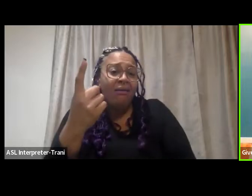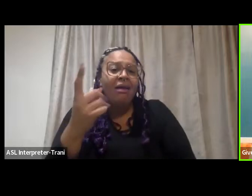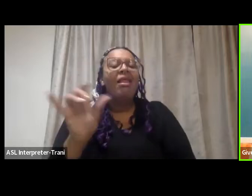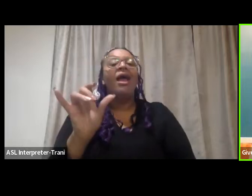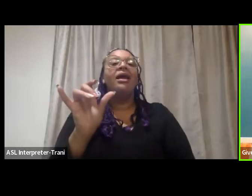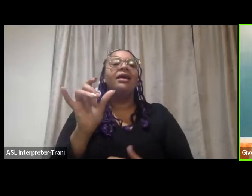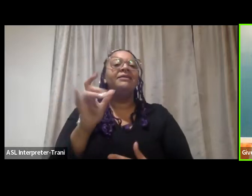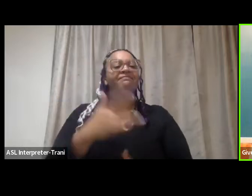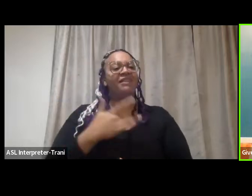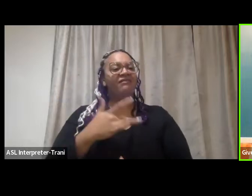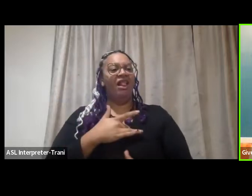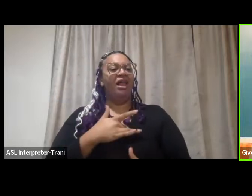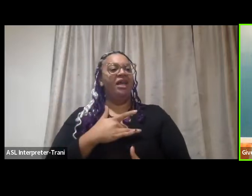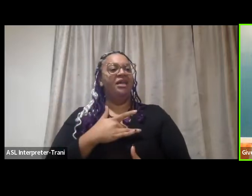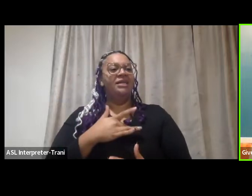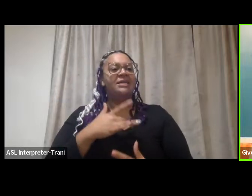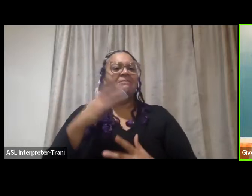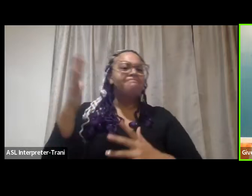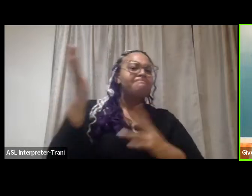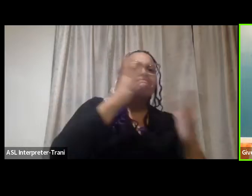around in the waves and